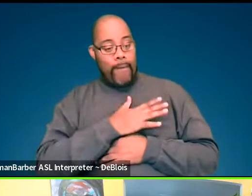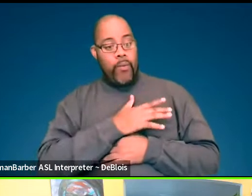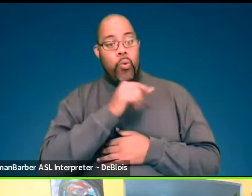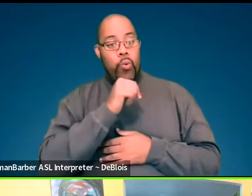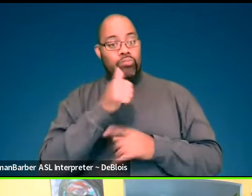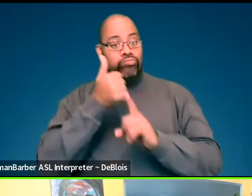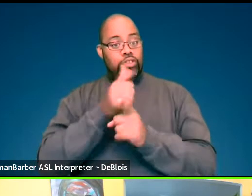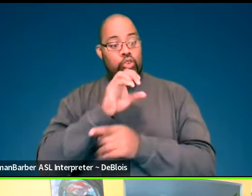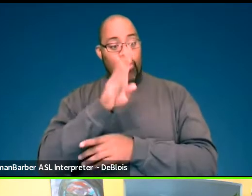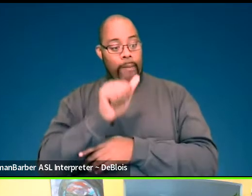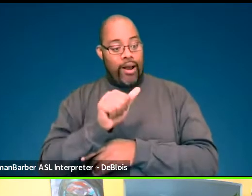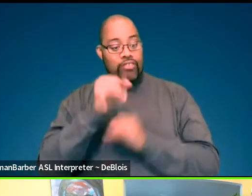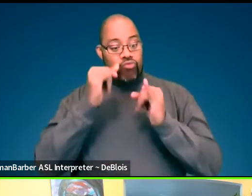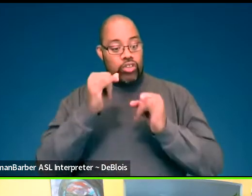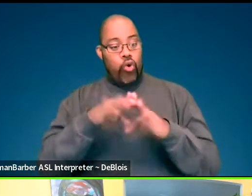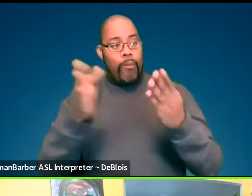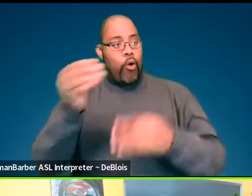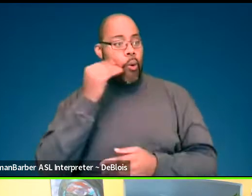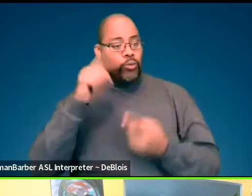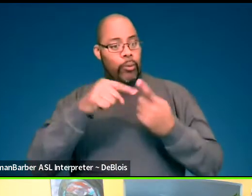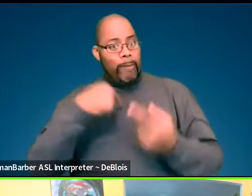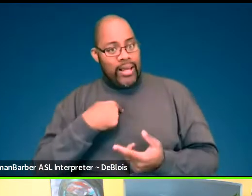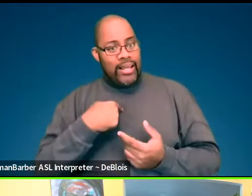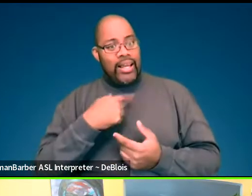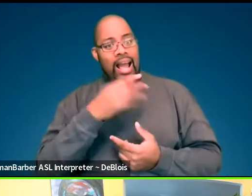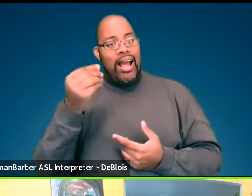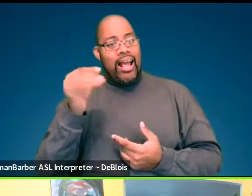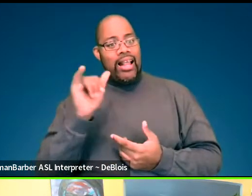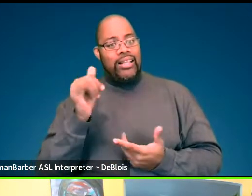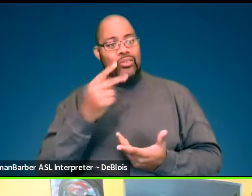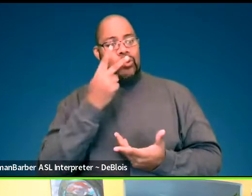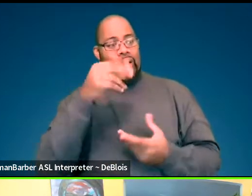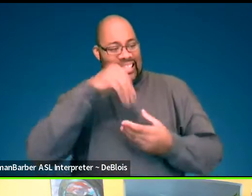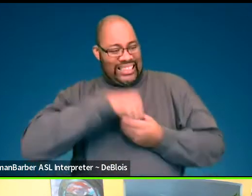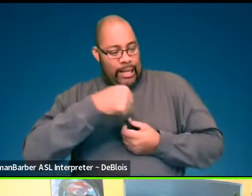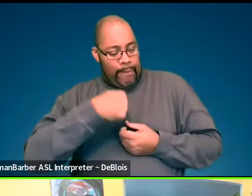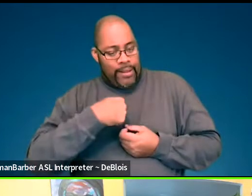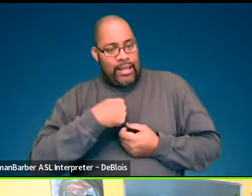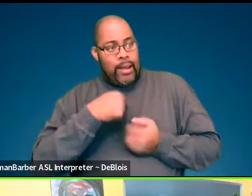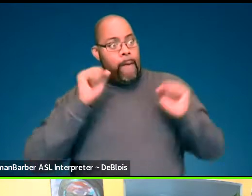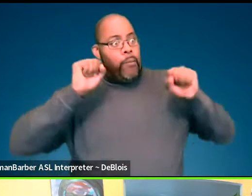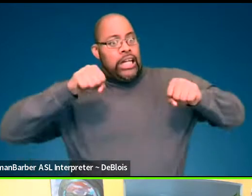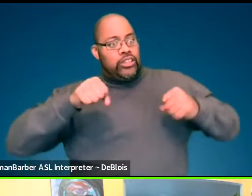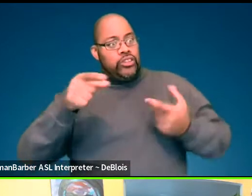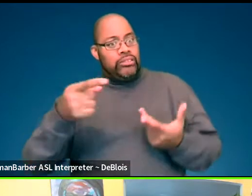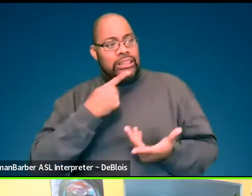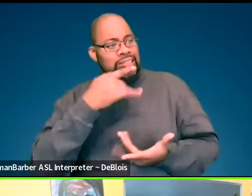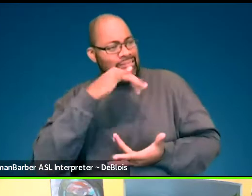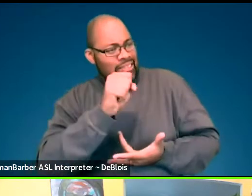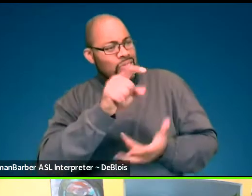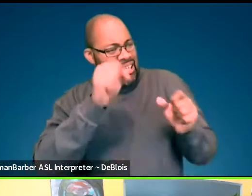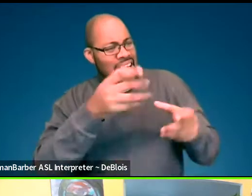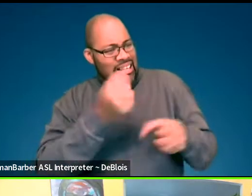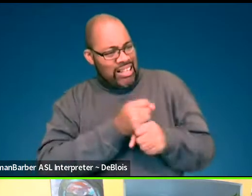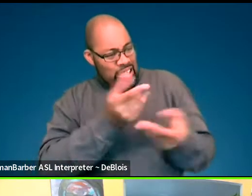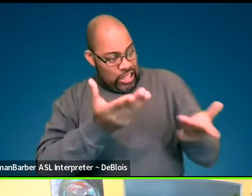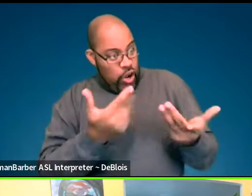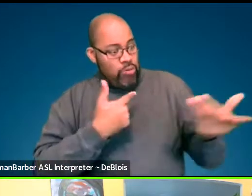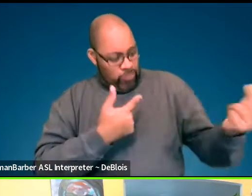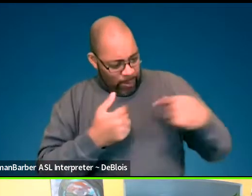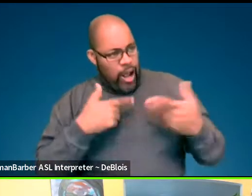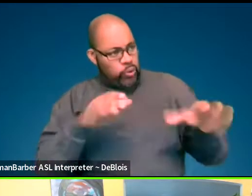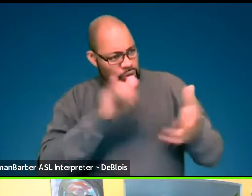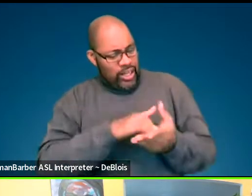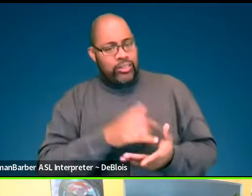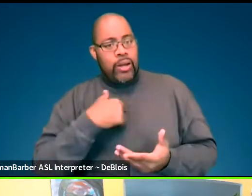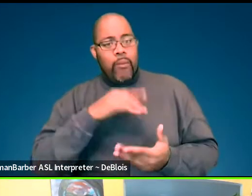the scuba instructor opened up her home to me and like saw in me potential. And she was like, yeah, if you can get up here, I'll do it. So